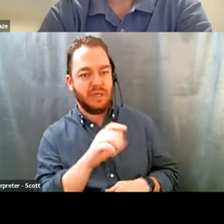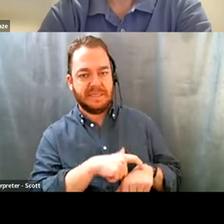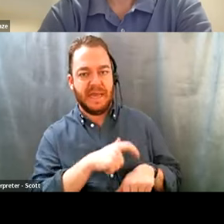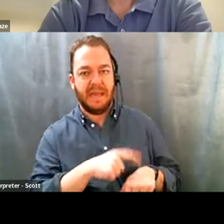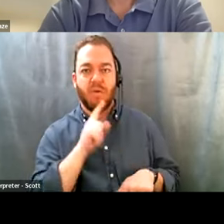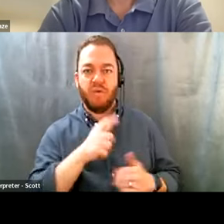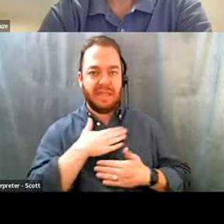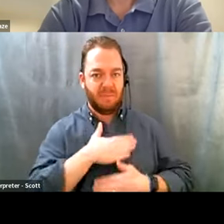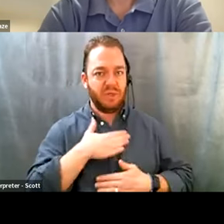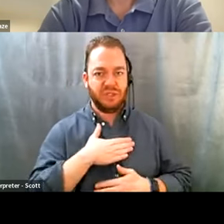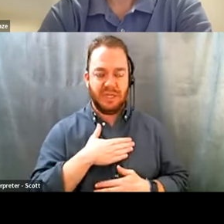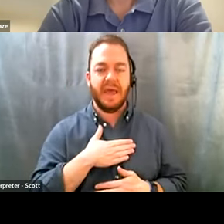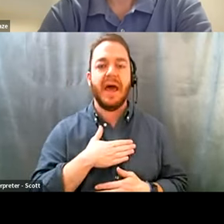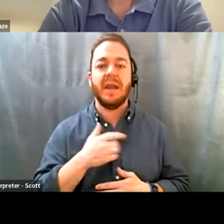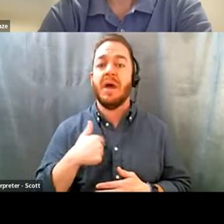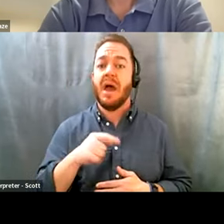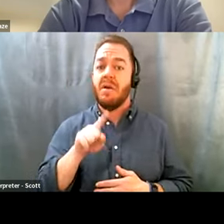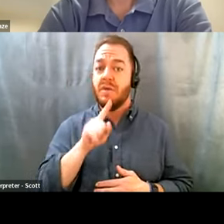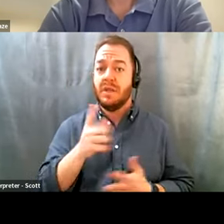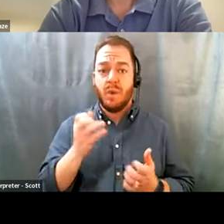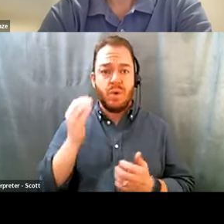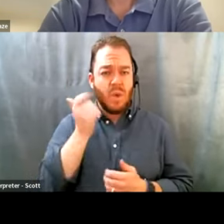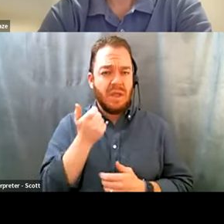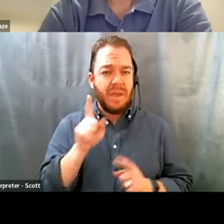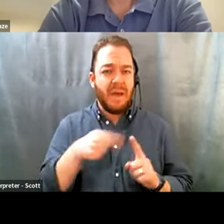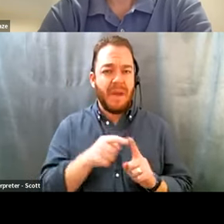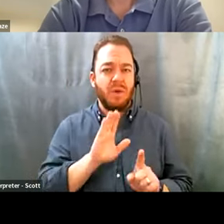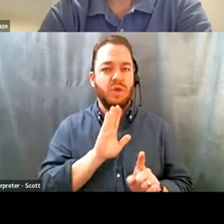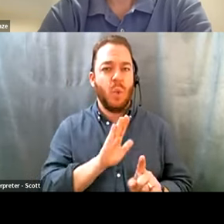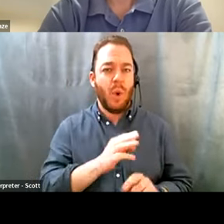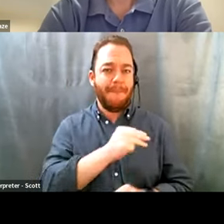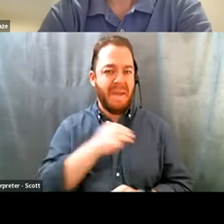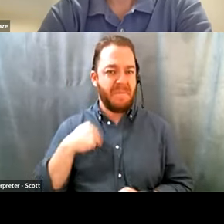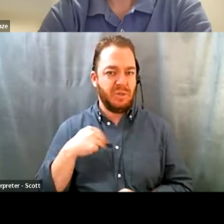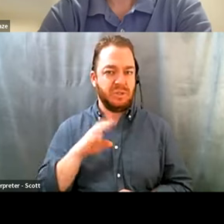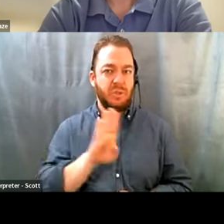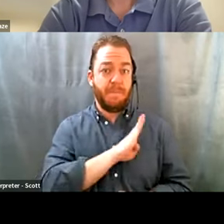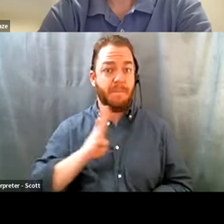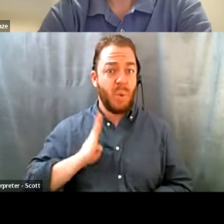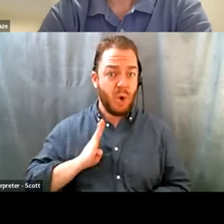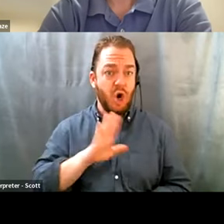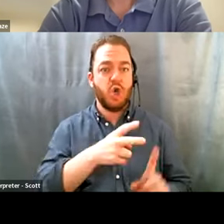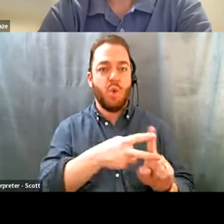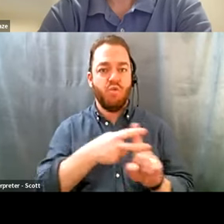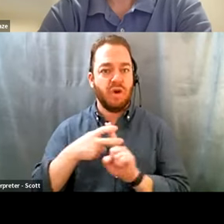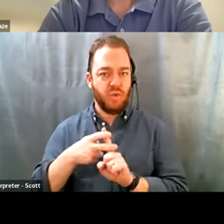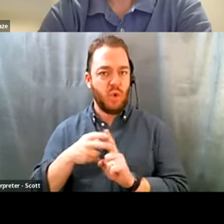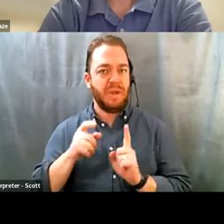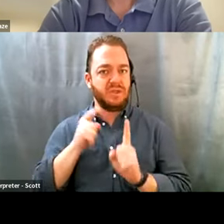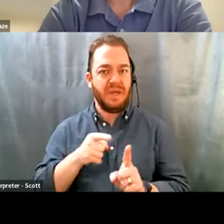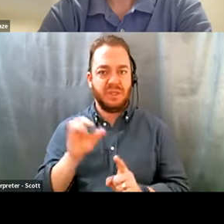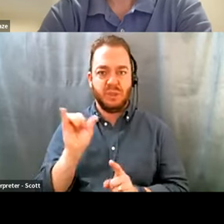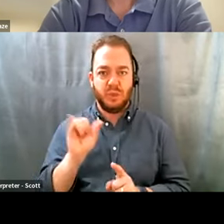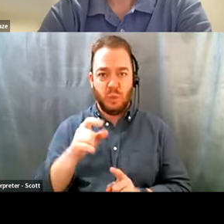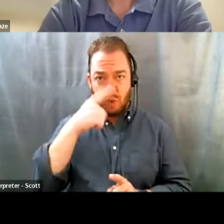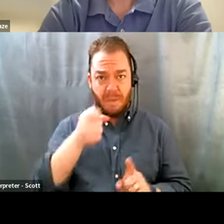really appreciate it. But I would really love to know a little bit about your members, your board members, and your recruitment strategy a little bit more. If